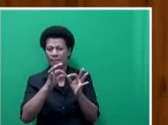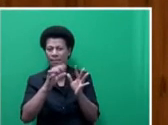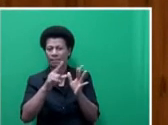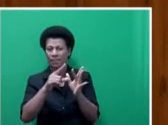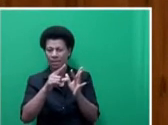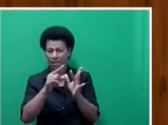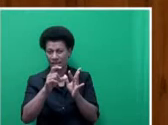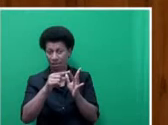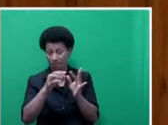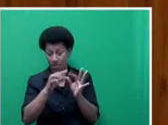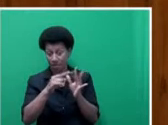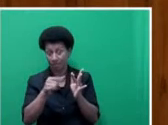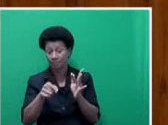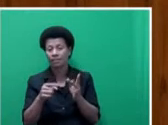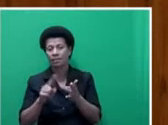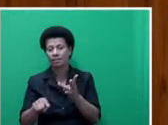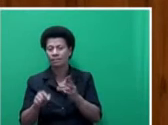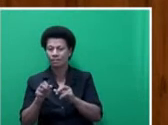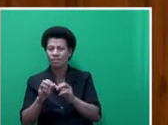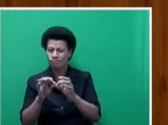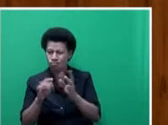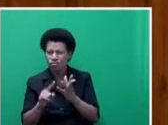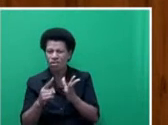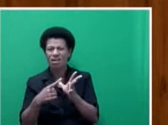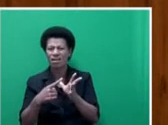Nawai Levu Bauxite Bua. Naita Bauxite Bua.